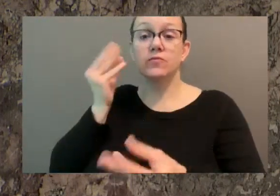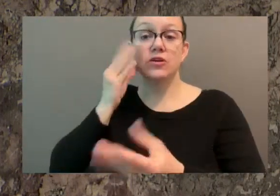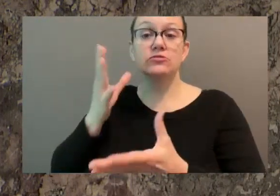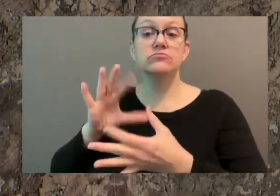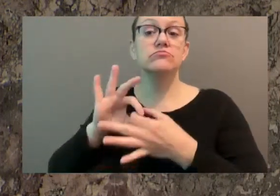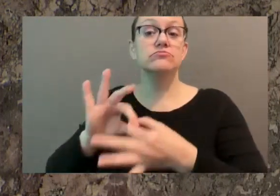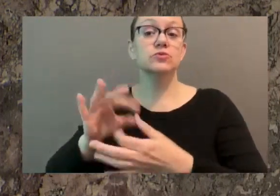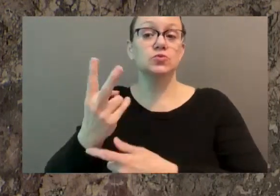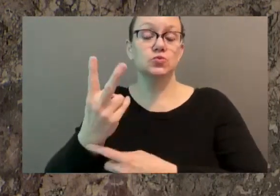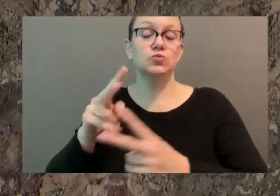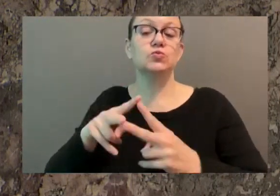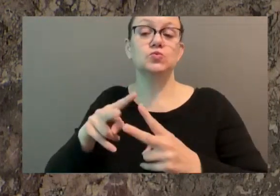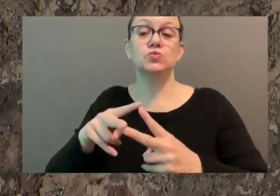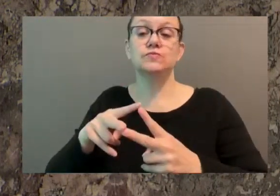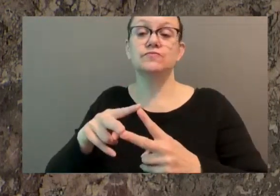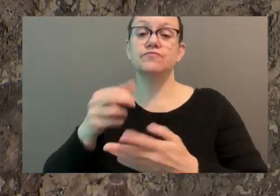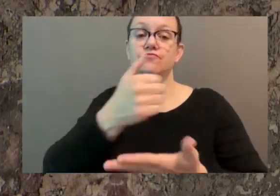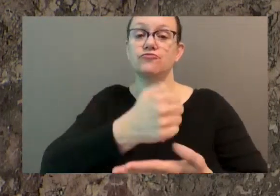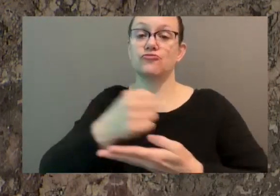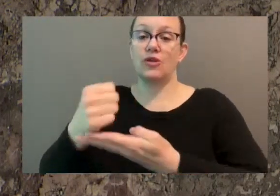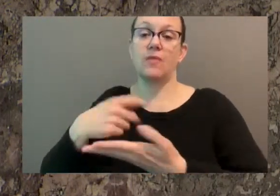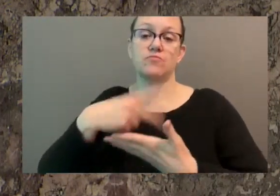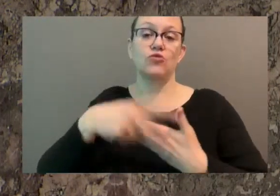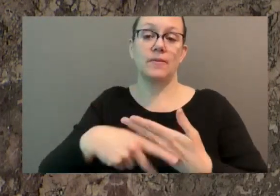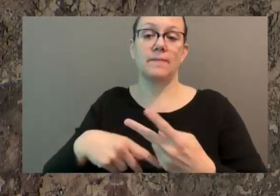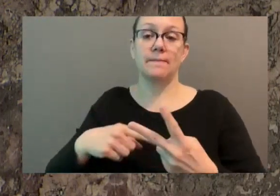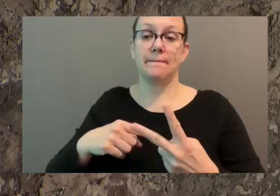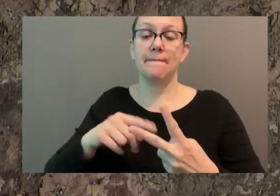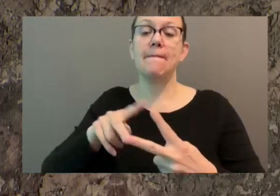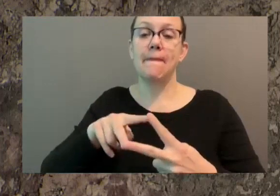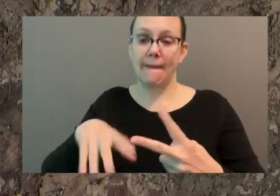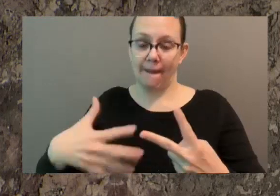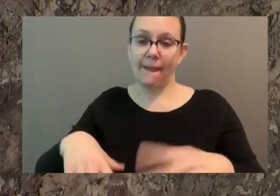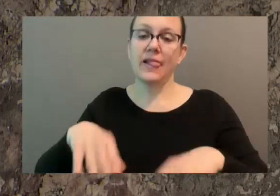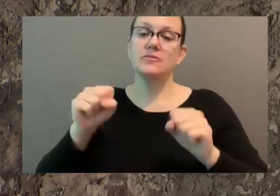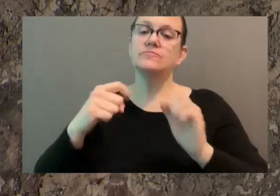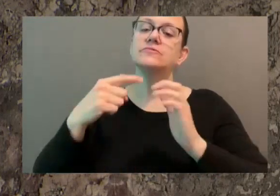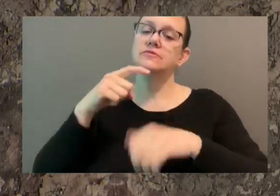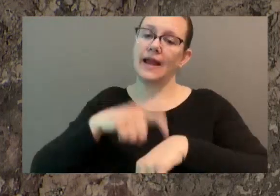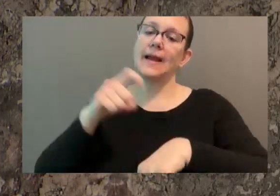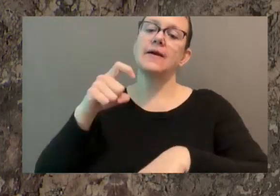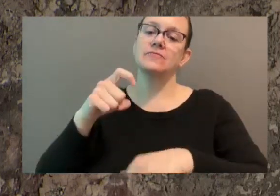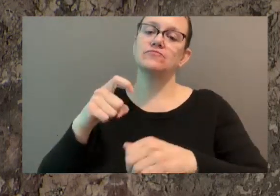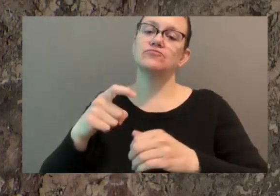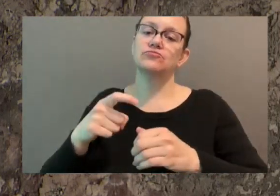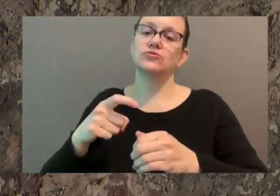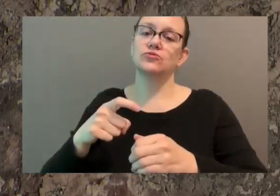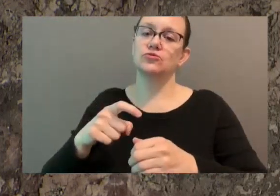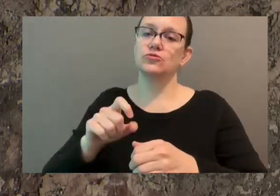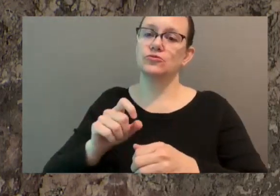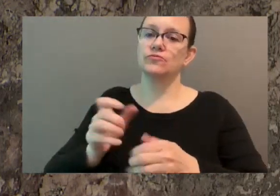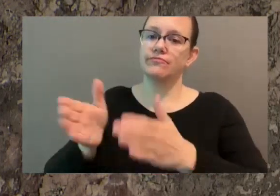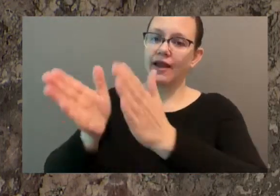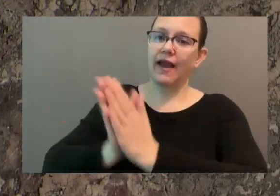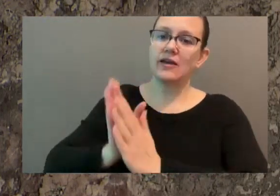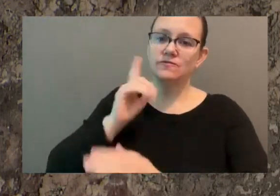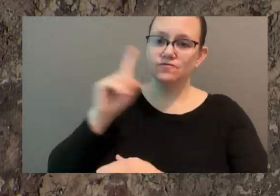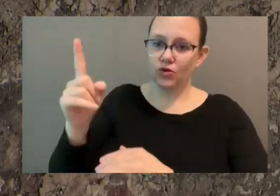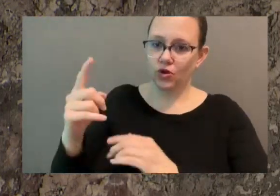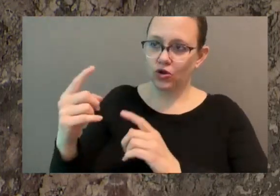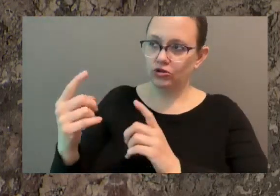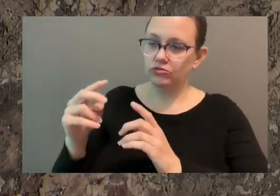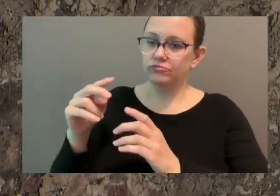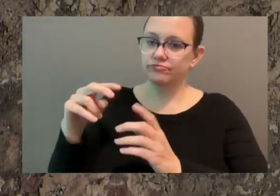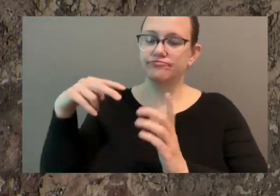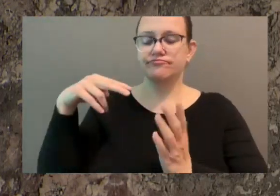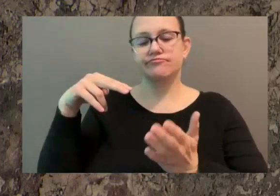this weekend, we felt that the questions being asked are so serious that they do deserve an Auditor General's review, and that's what's taking